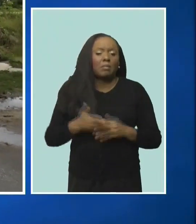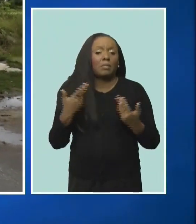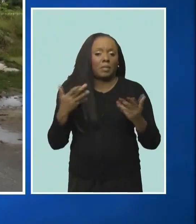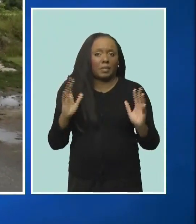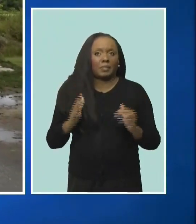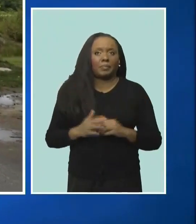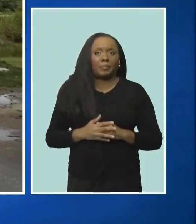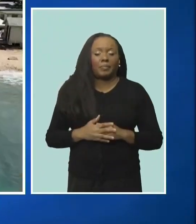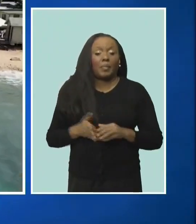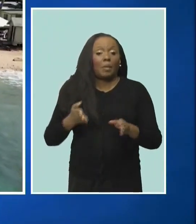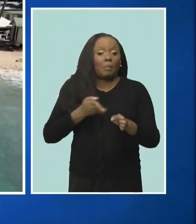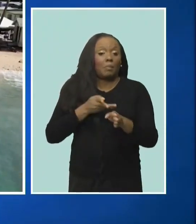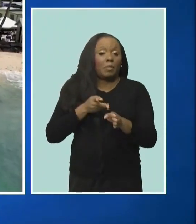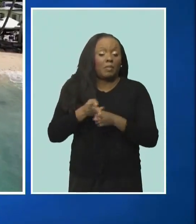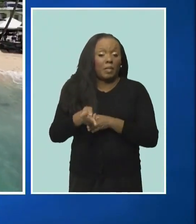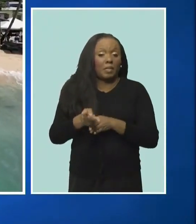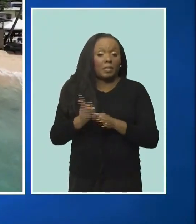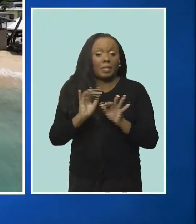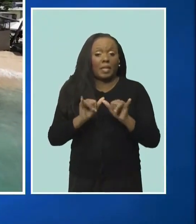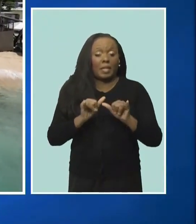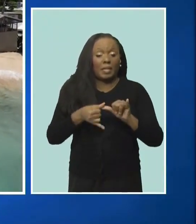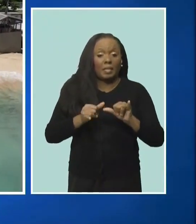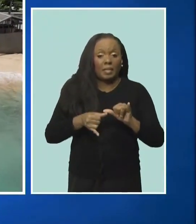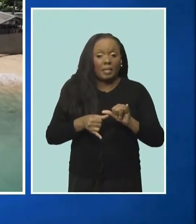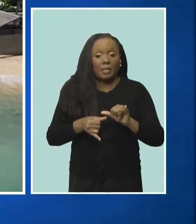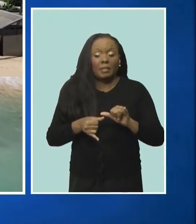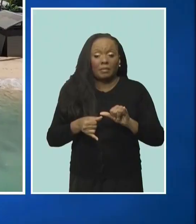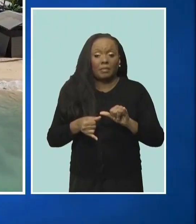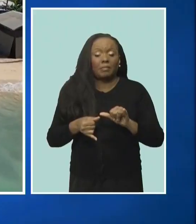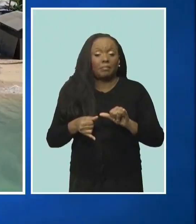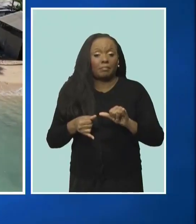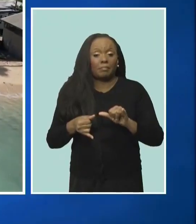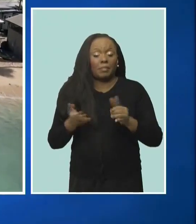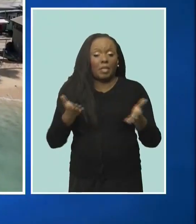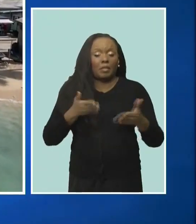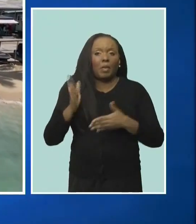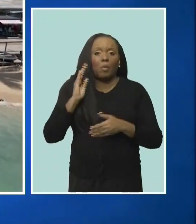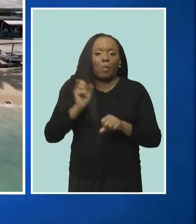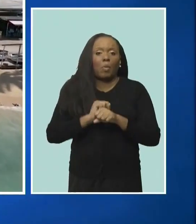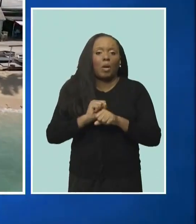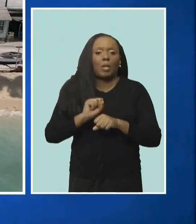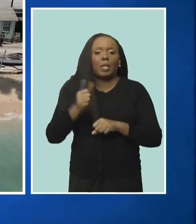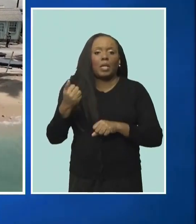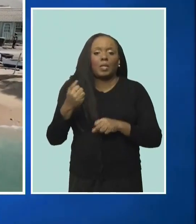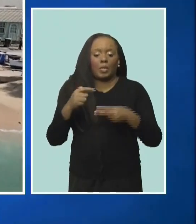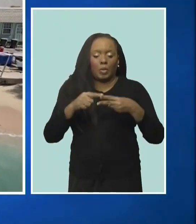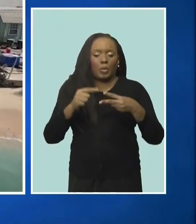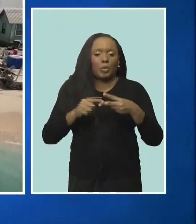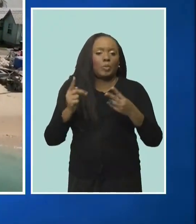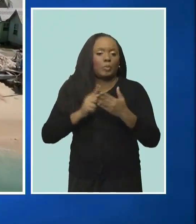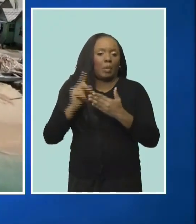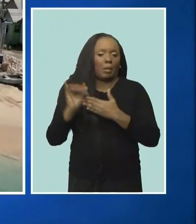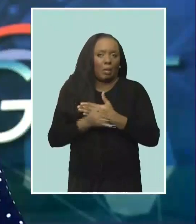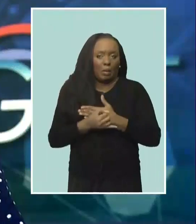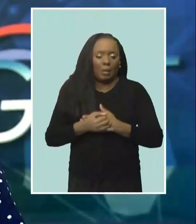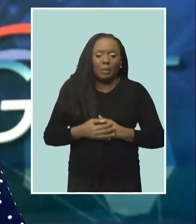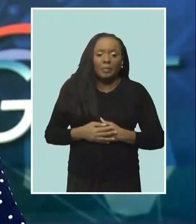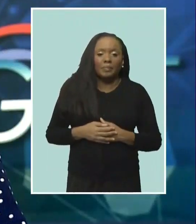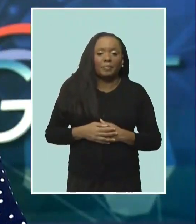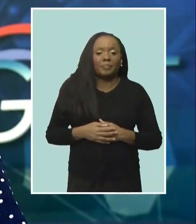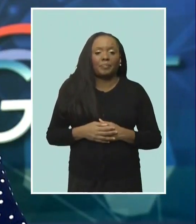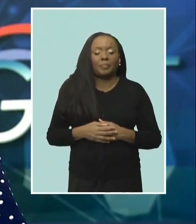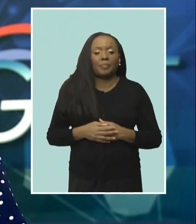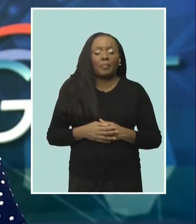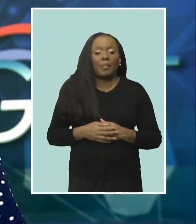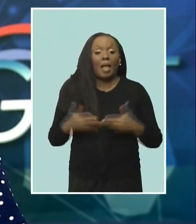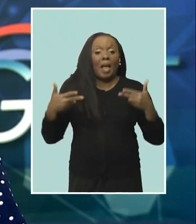will also be working on the Sand Street and Sherman's projects. Onesta Henry, CBC News.